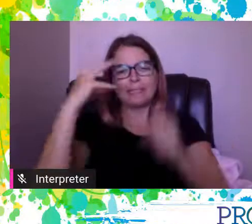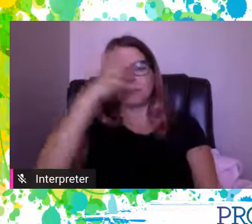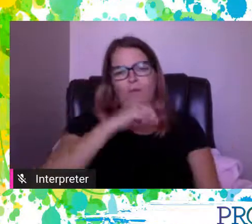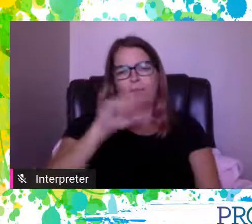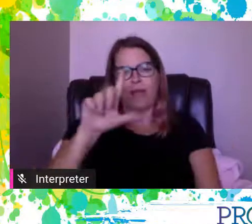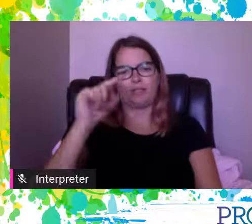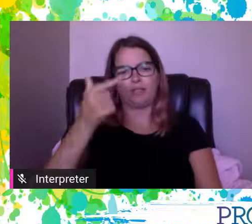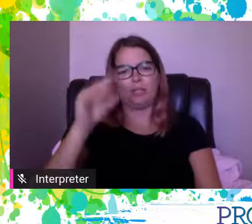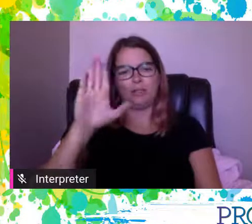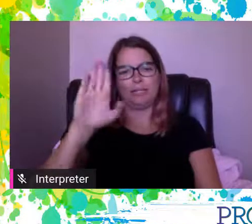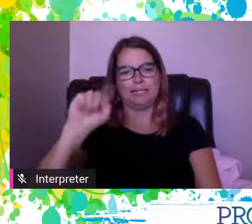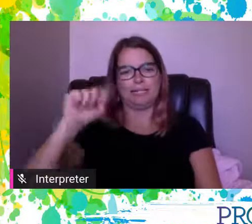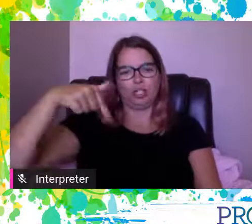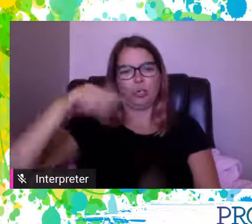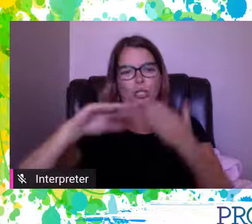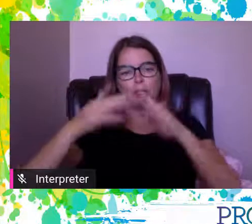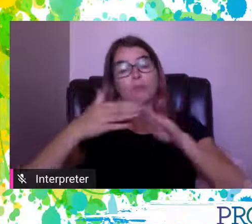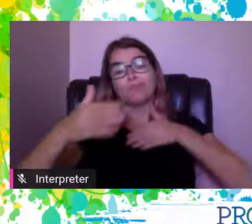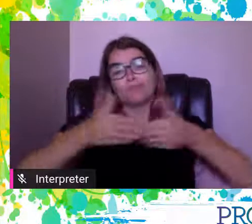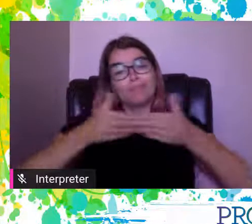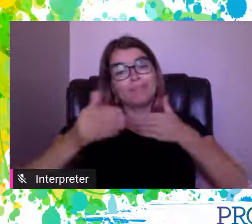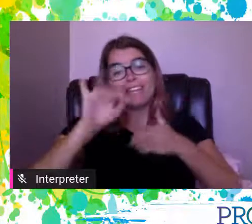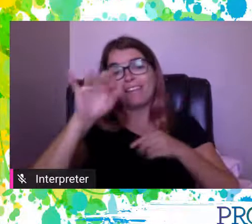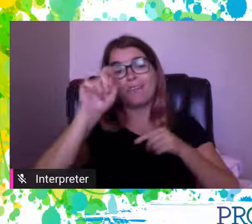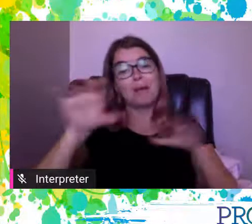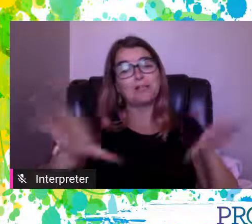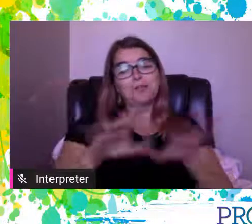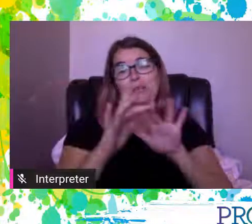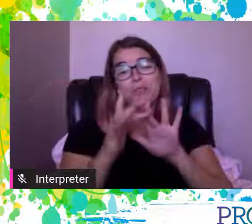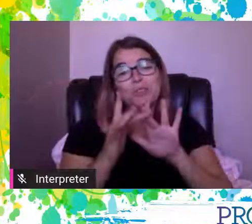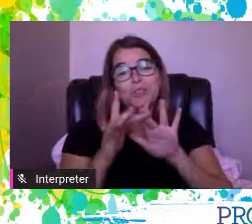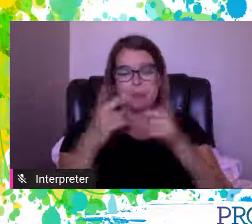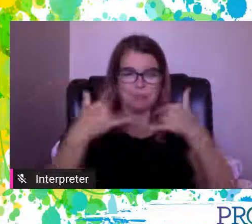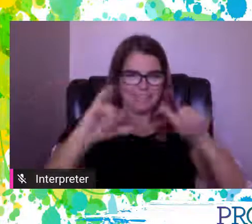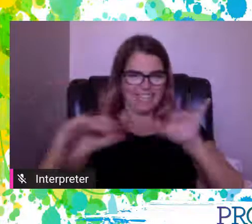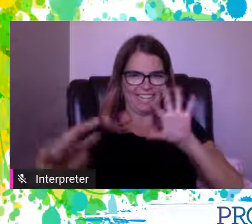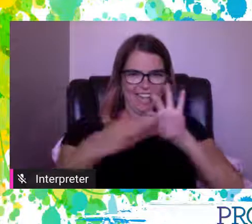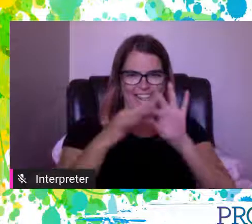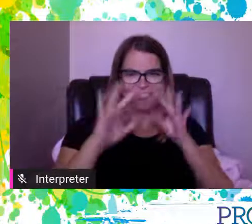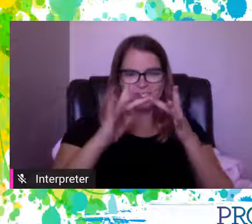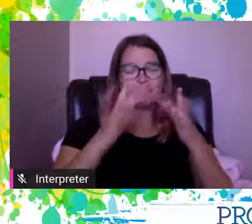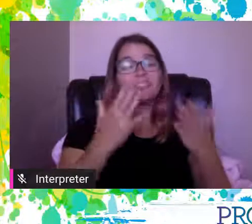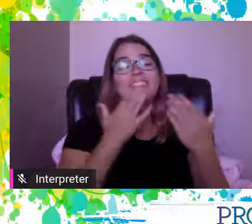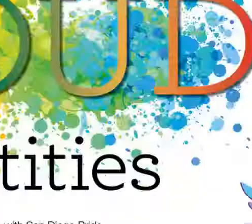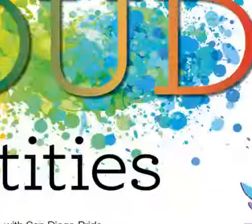even if we have to do that virtually and connect with y'all virtually. Thank you so much.